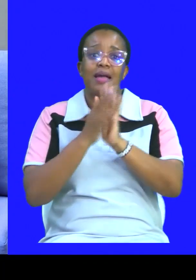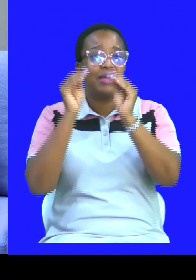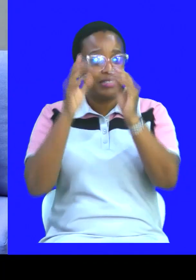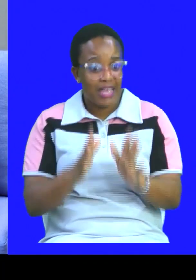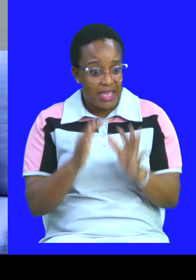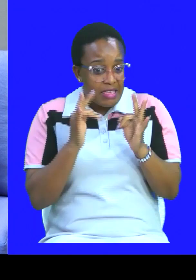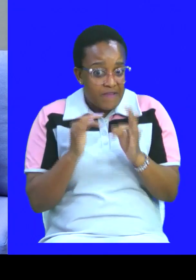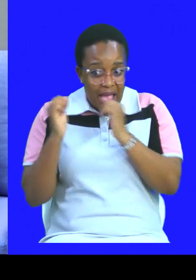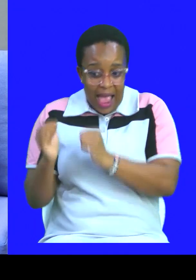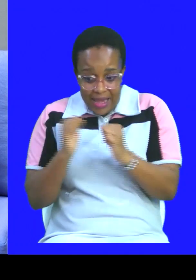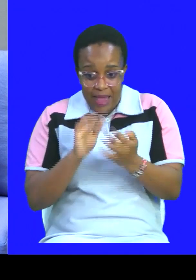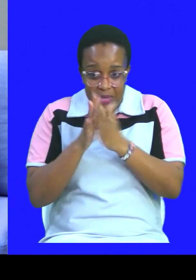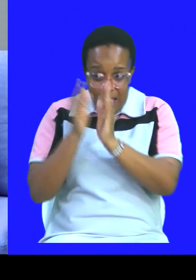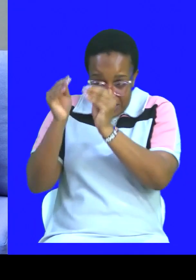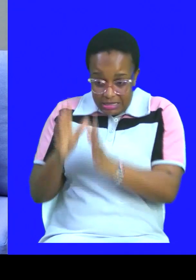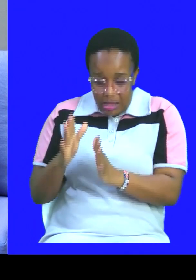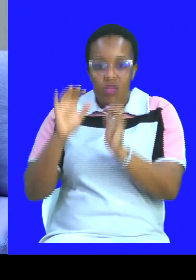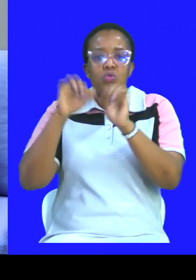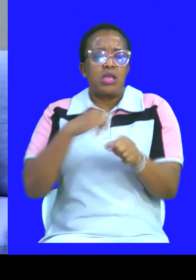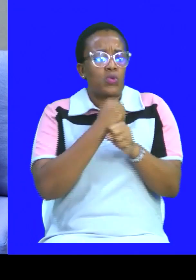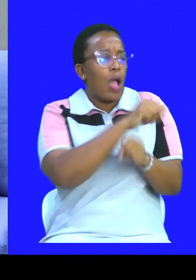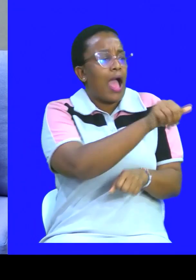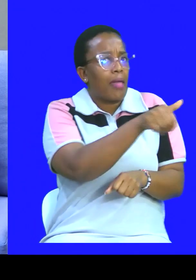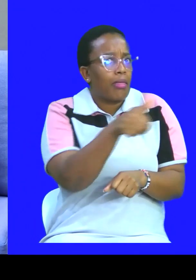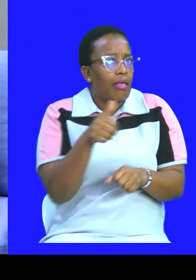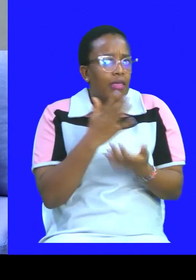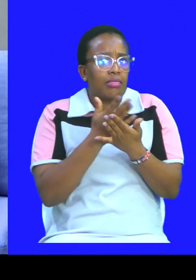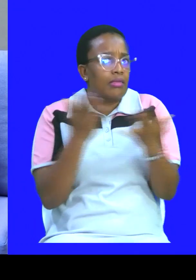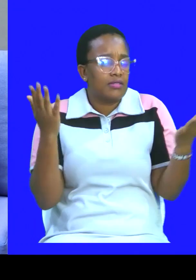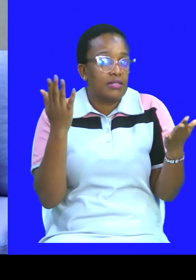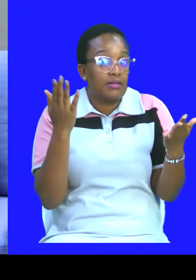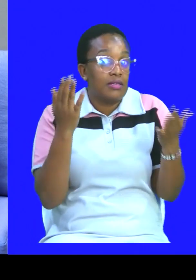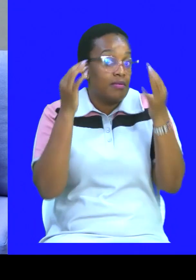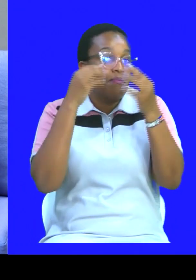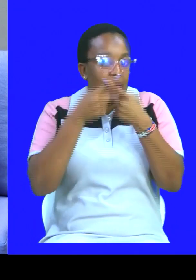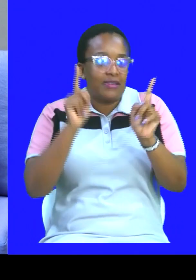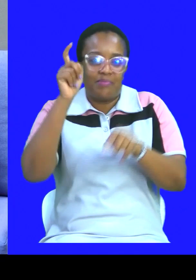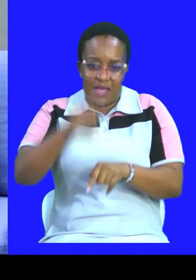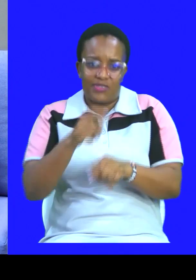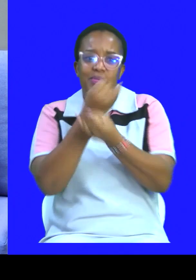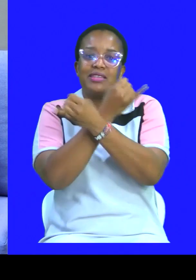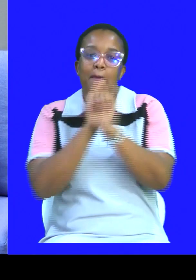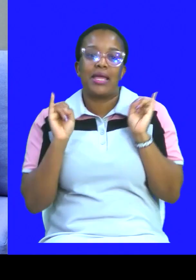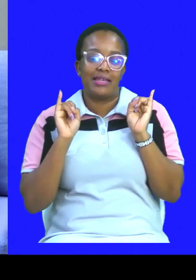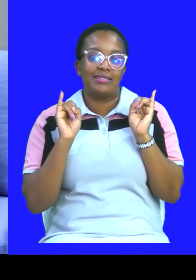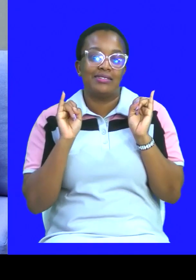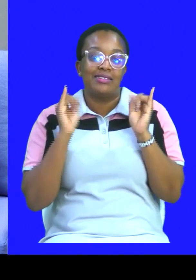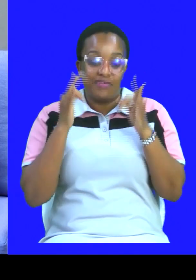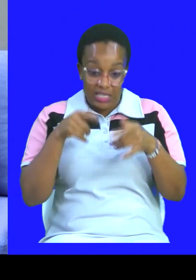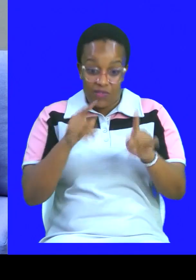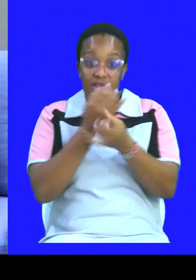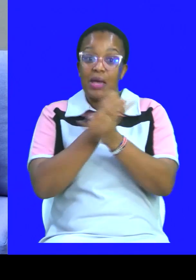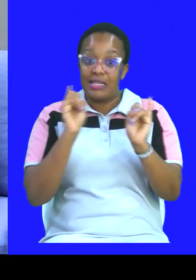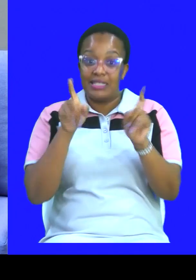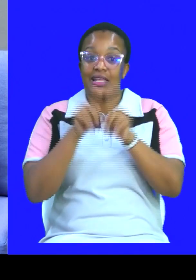teacher, then you can be somewhere else, provided that you are independent. Yeah, independent and